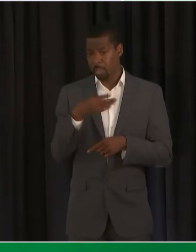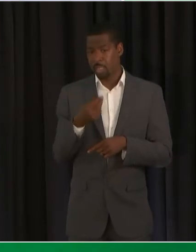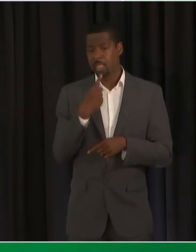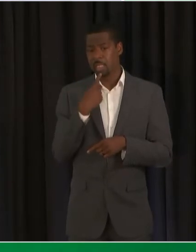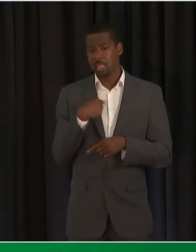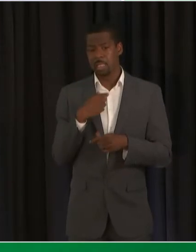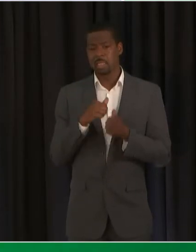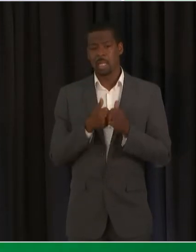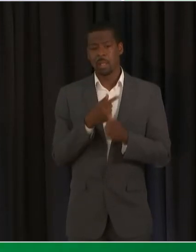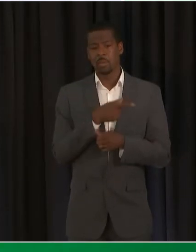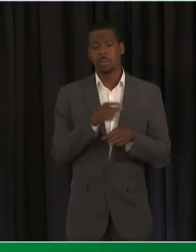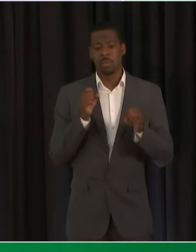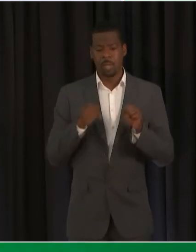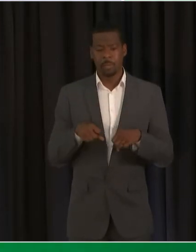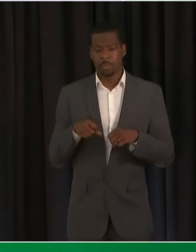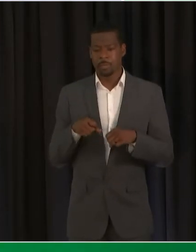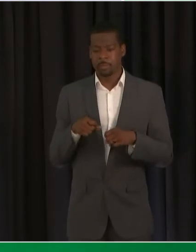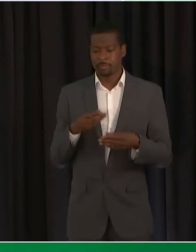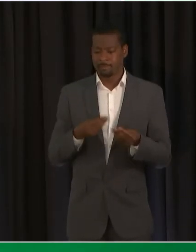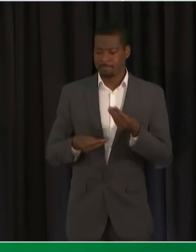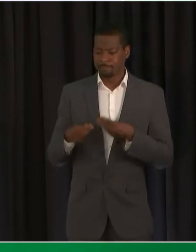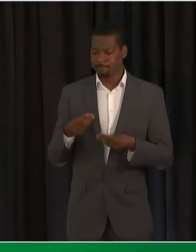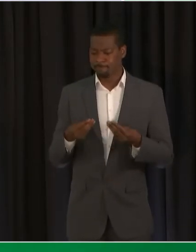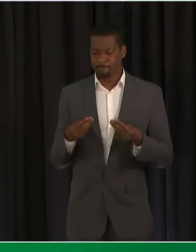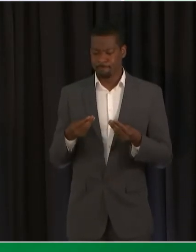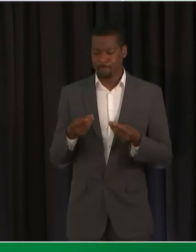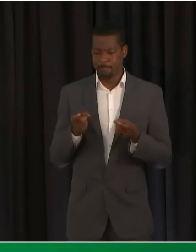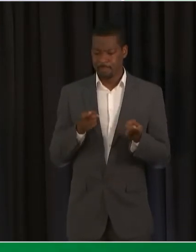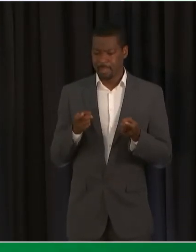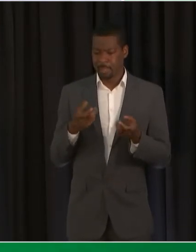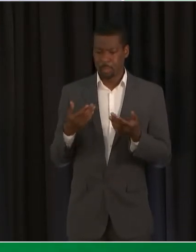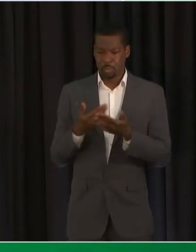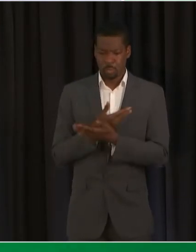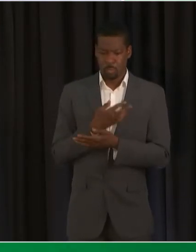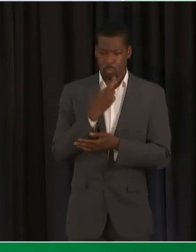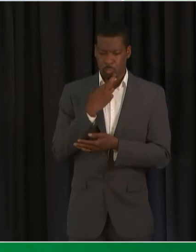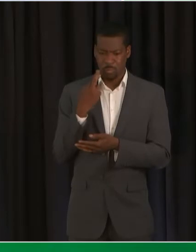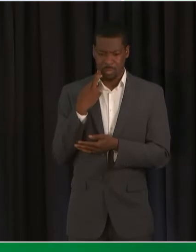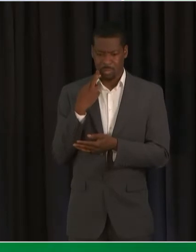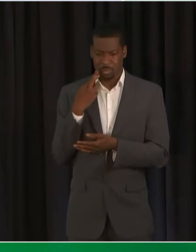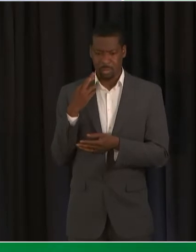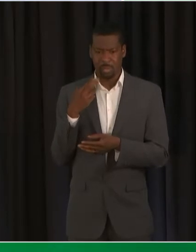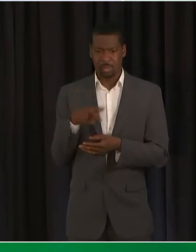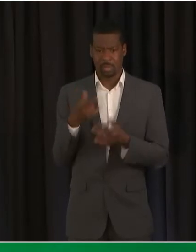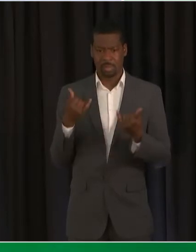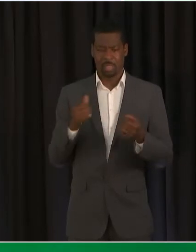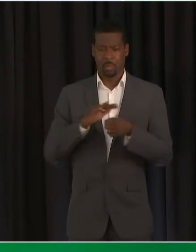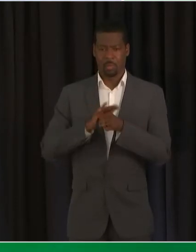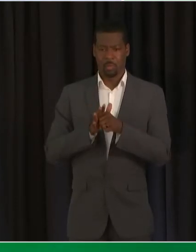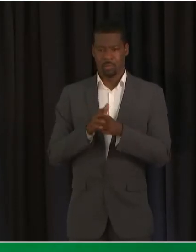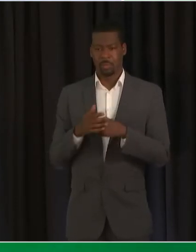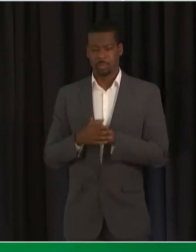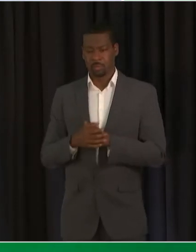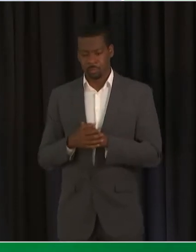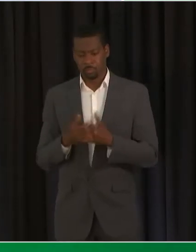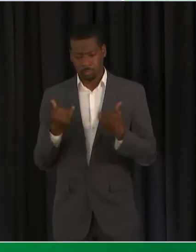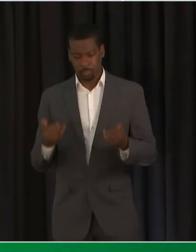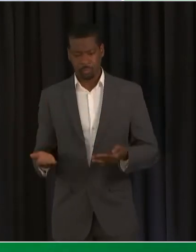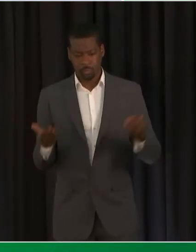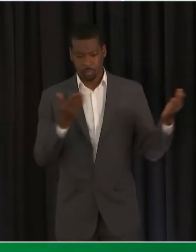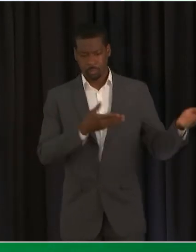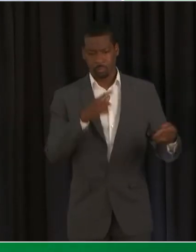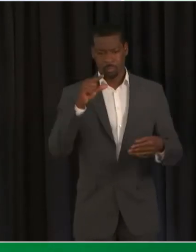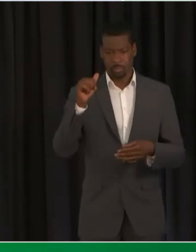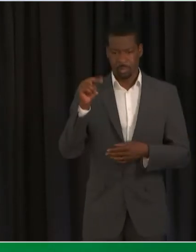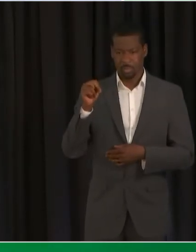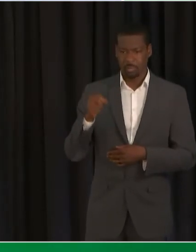also tell us how you were able to manage opening a new restaurant in the middle of a pandemic as well. So with that being said, Gavin, I'll turn it over